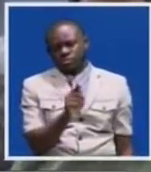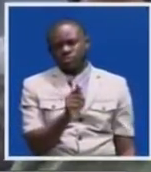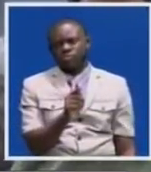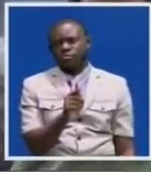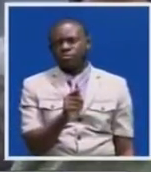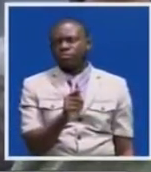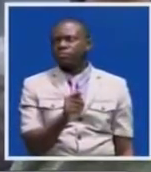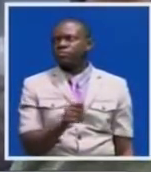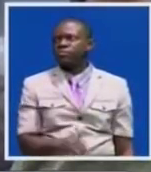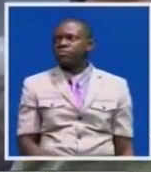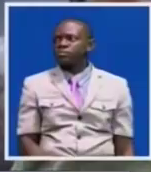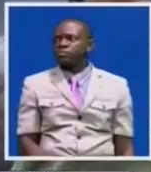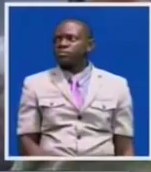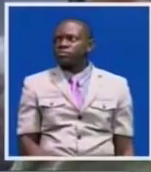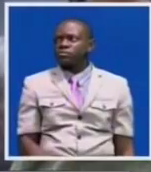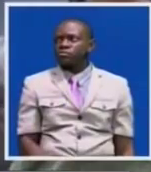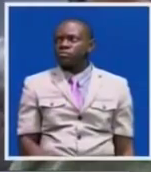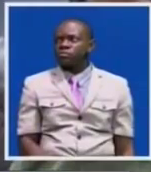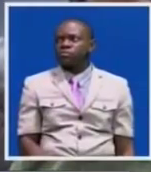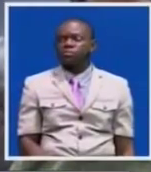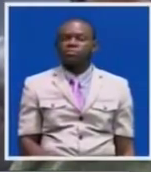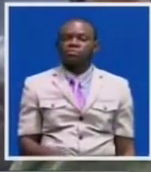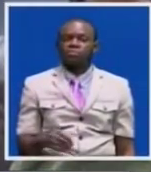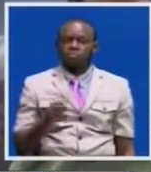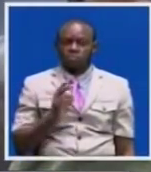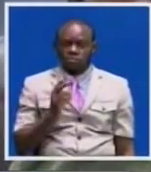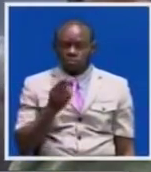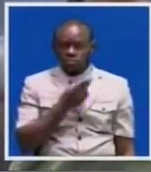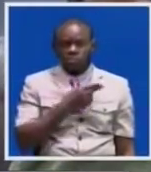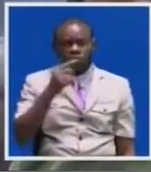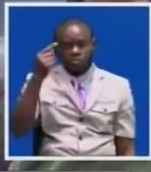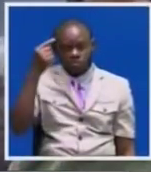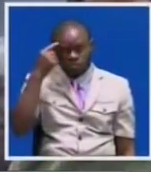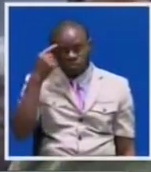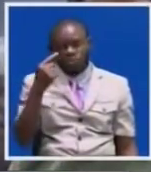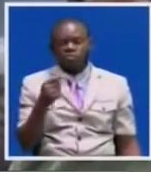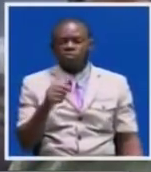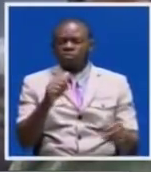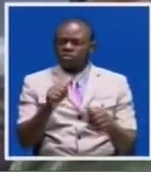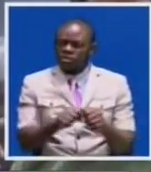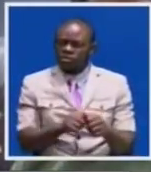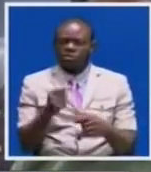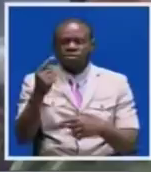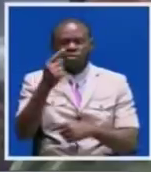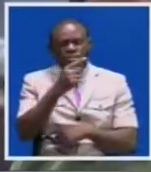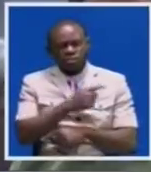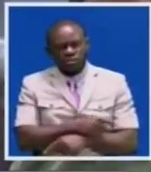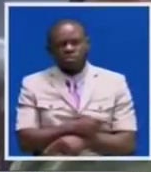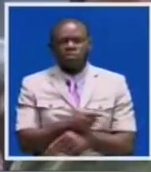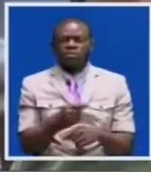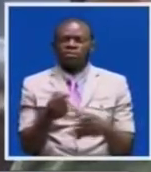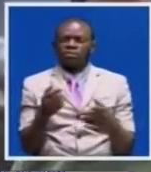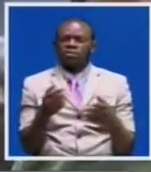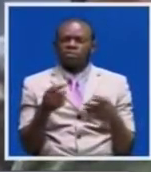Therefore, day by day, week by week, and brick by brick, my government